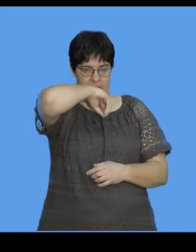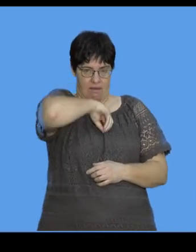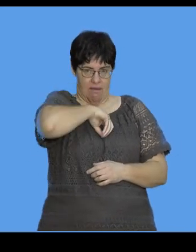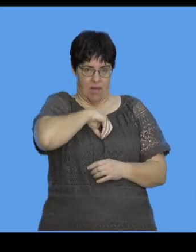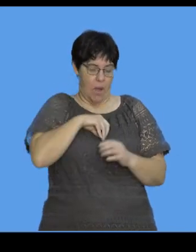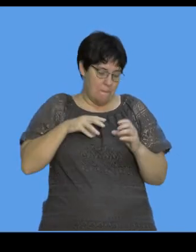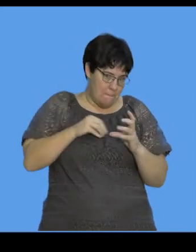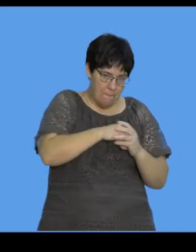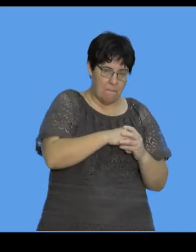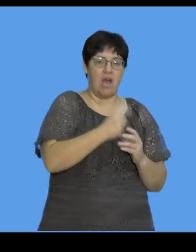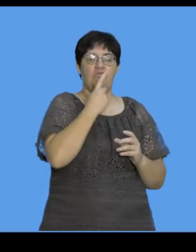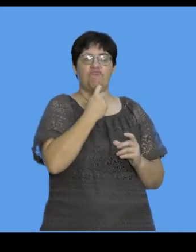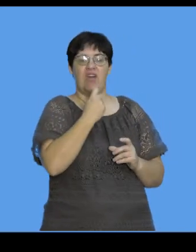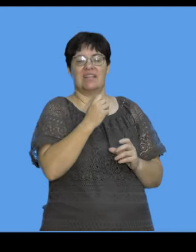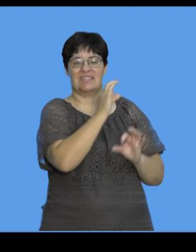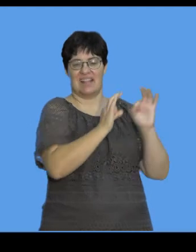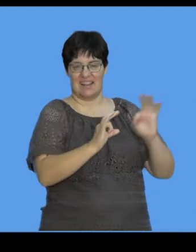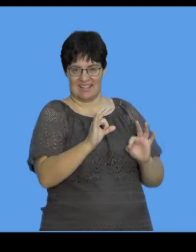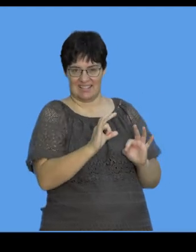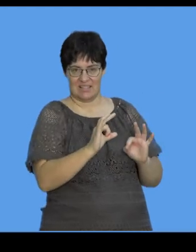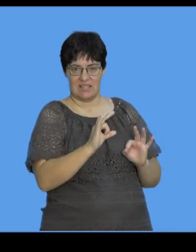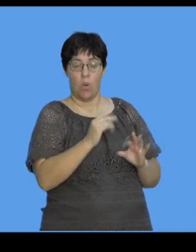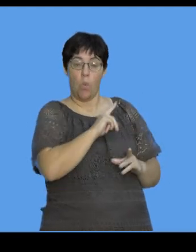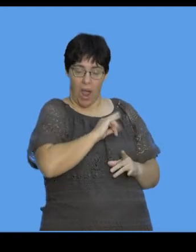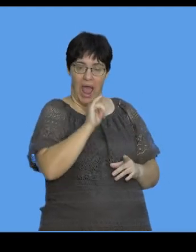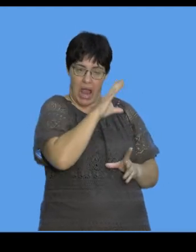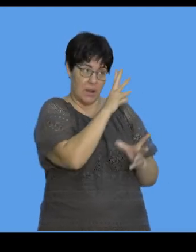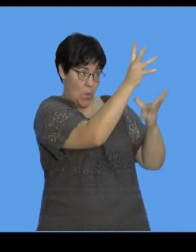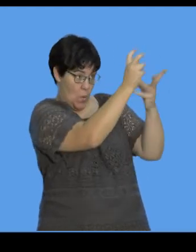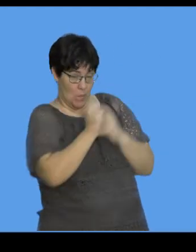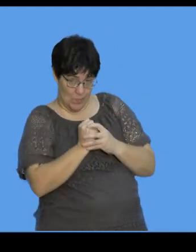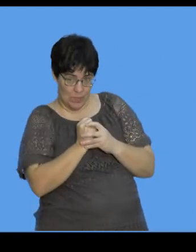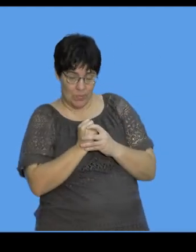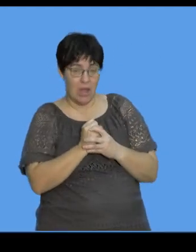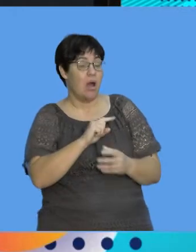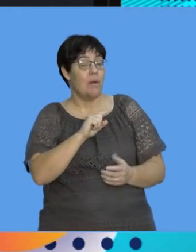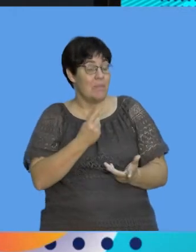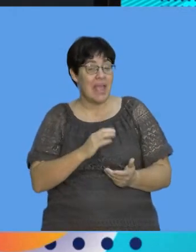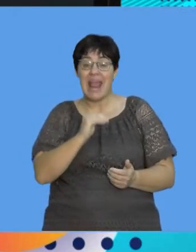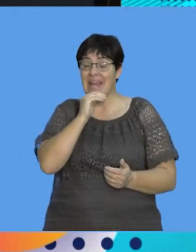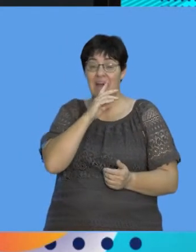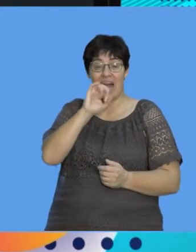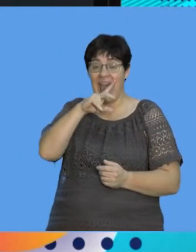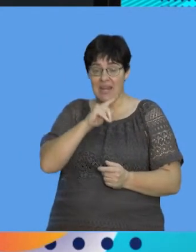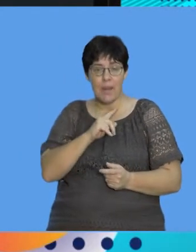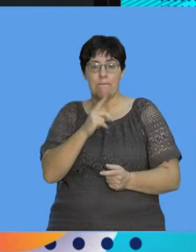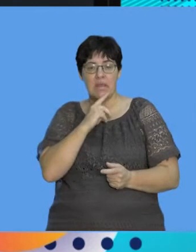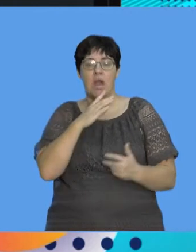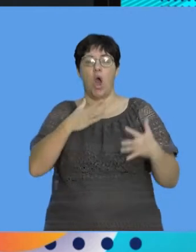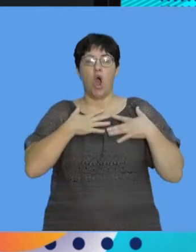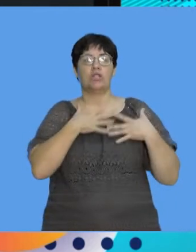it goes into our red blood cells. The iron takes it in. So if I do not have enough iron,